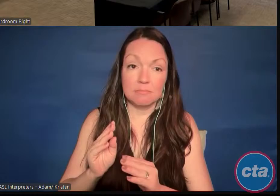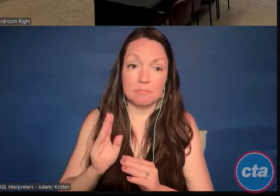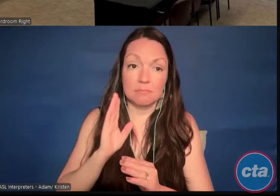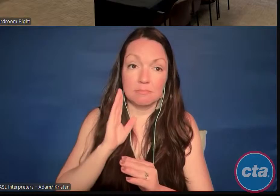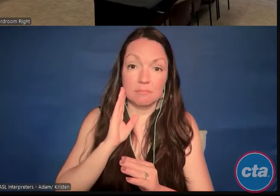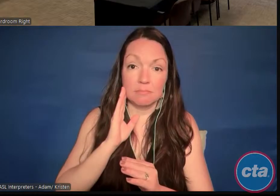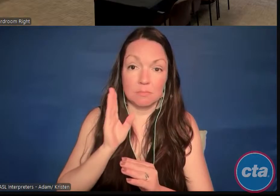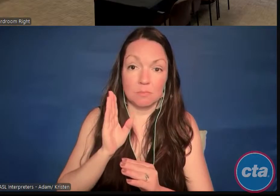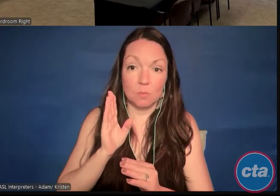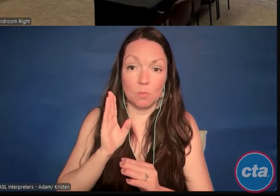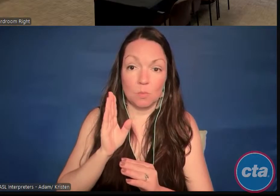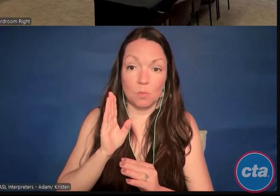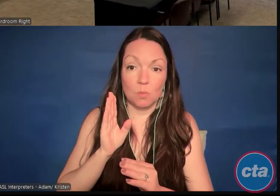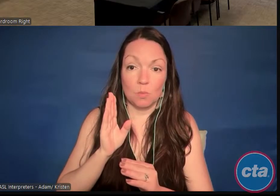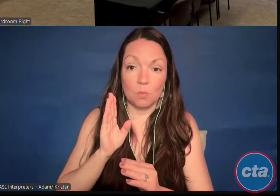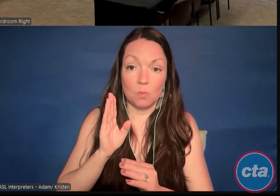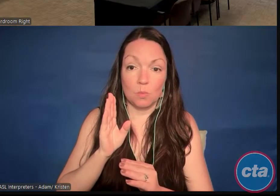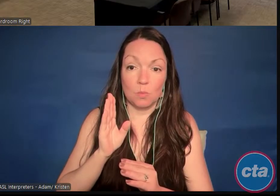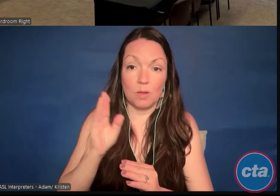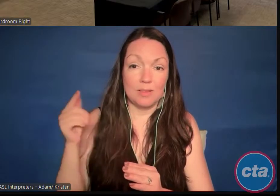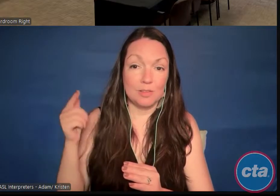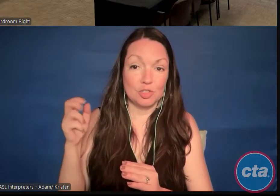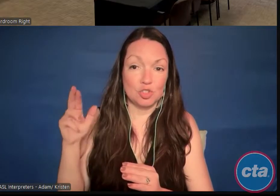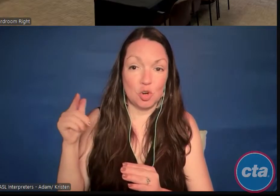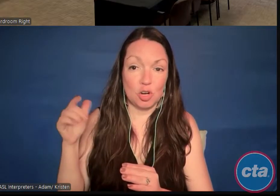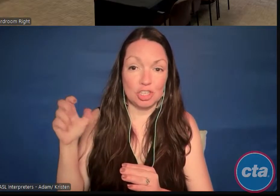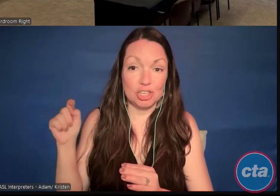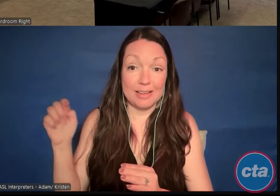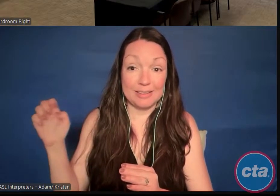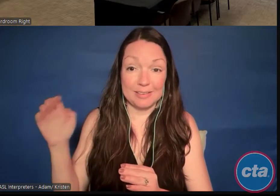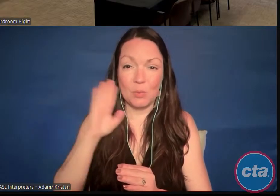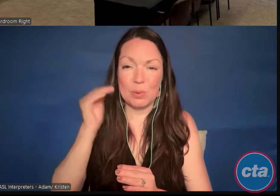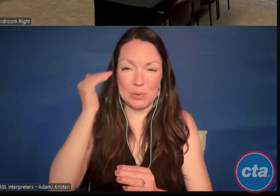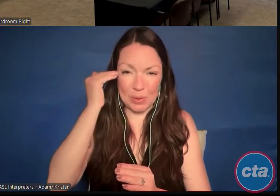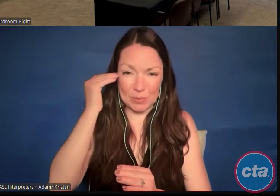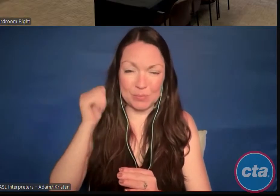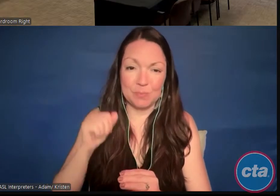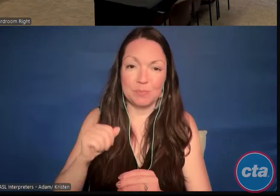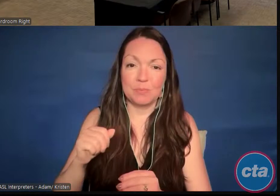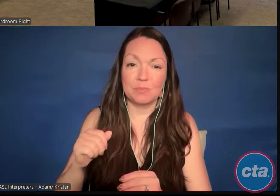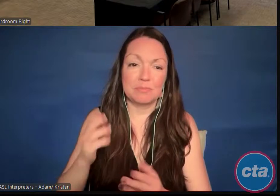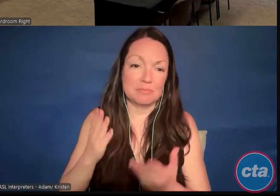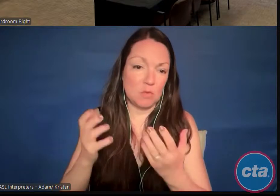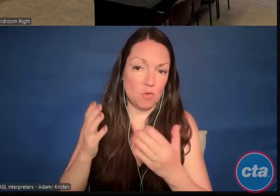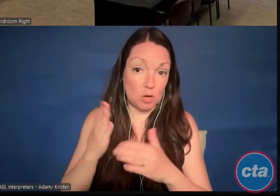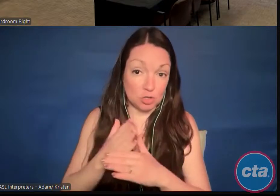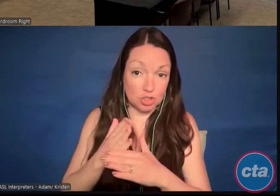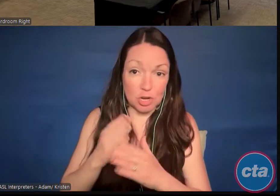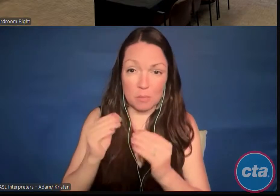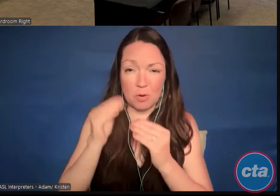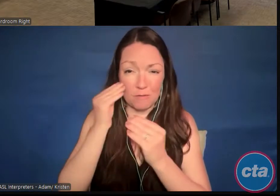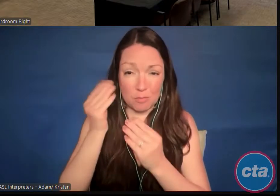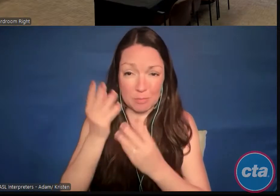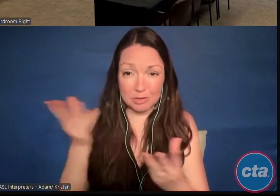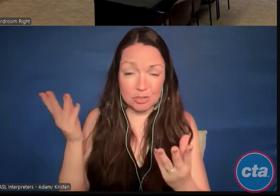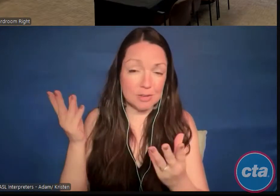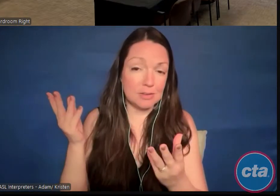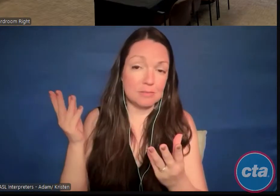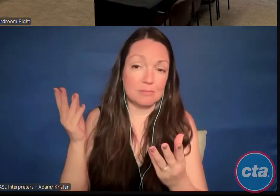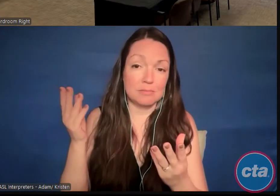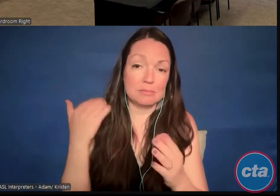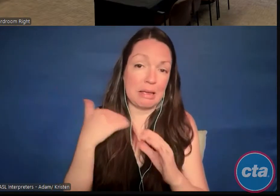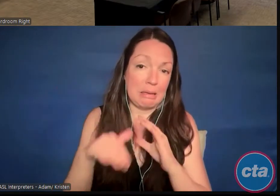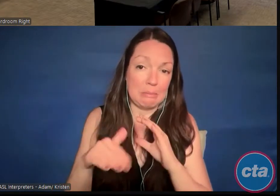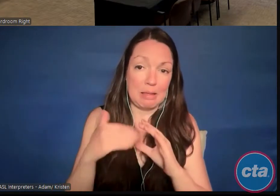will, of course, Georgette will know. And if you, I don't know, want to share just for informational purposes via